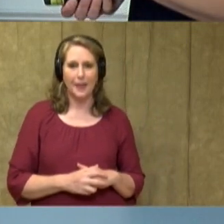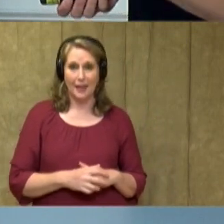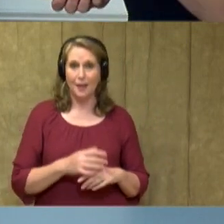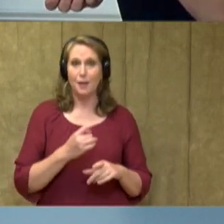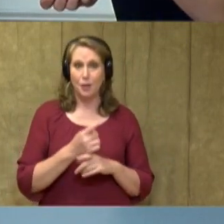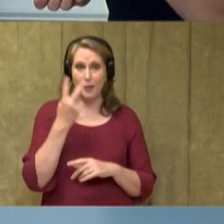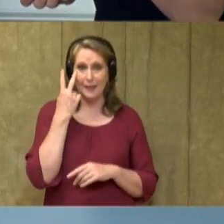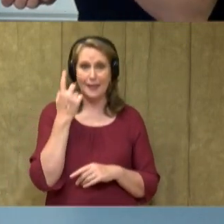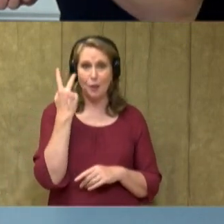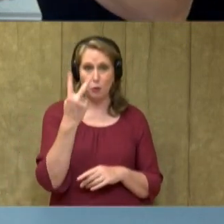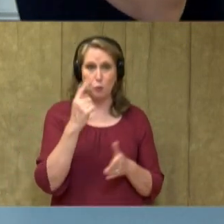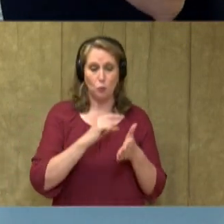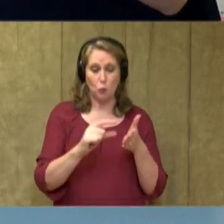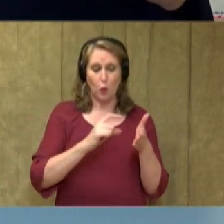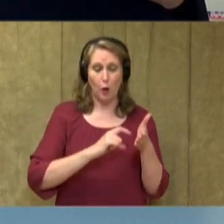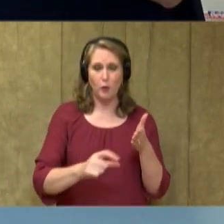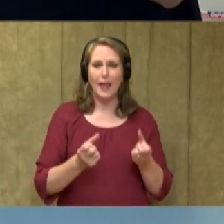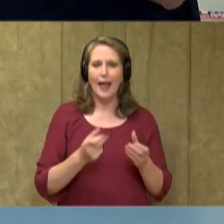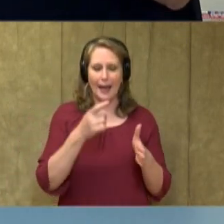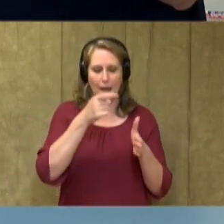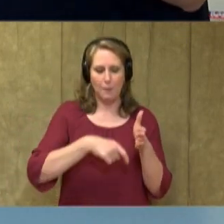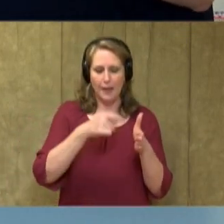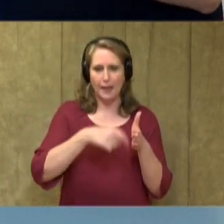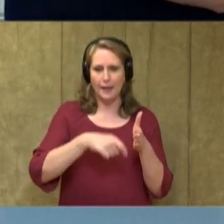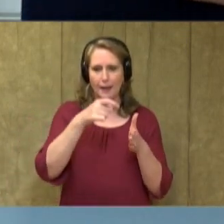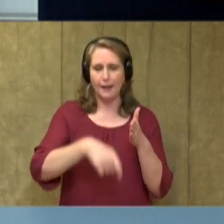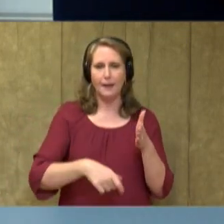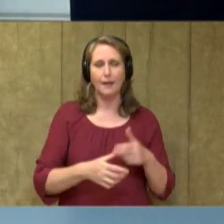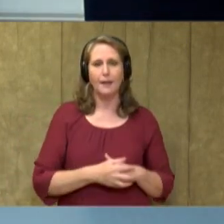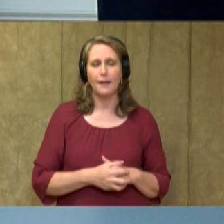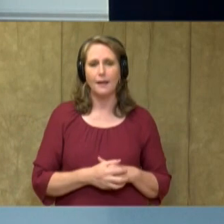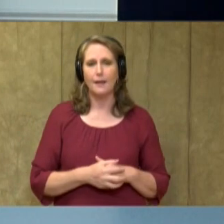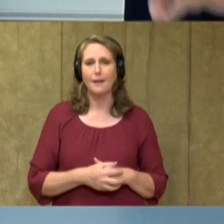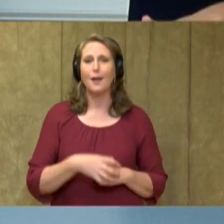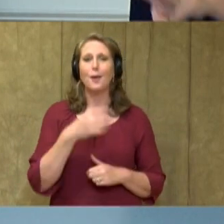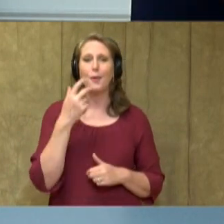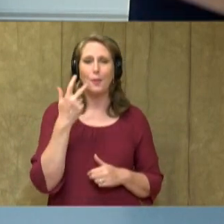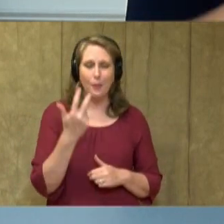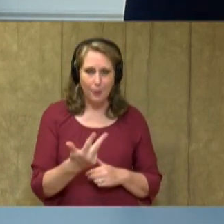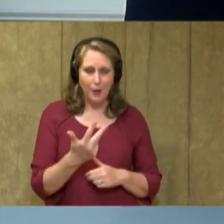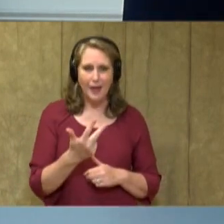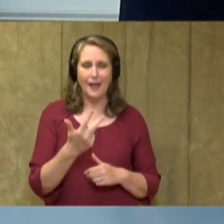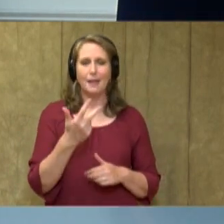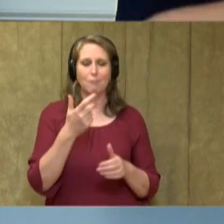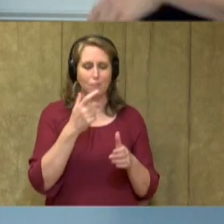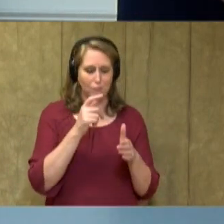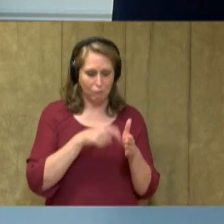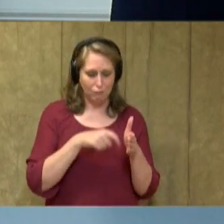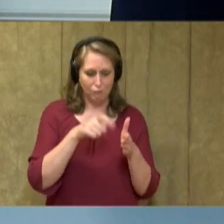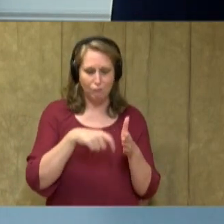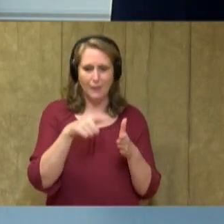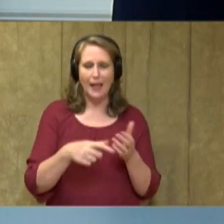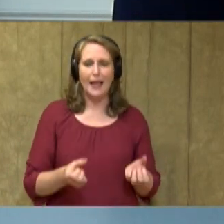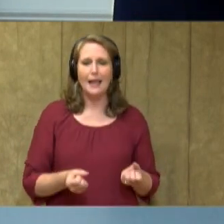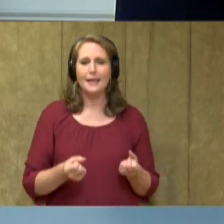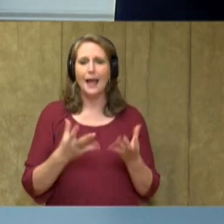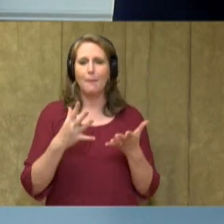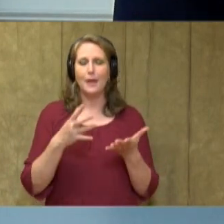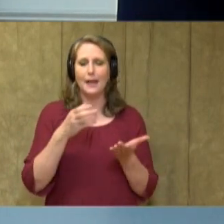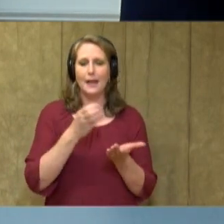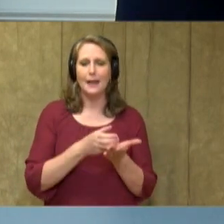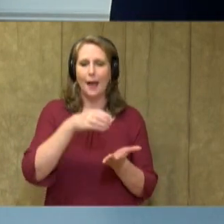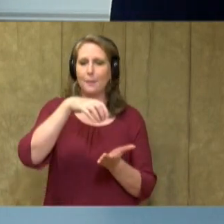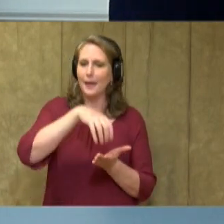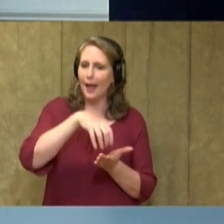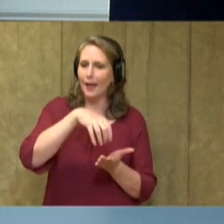That's right, you see 2 rows. And how many are in each row? There are 3 in each row. So how many cupcakes could you